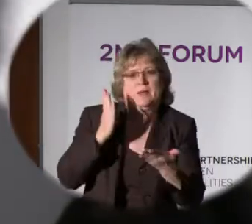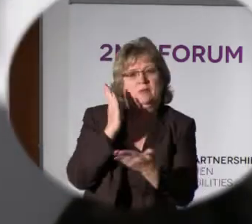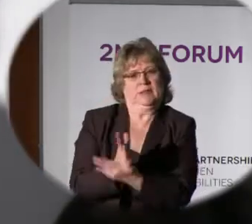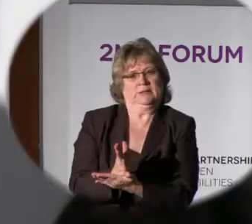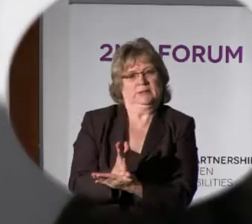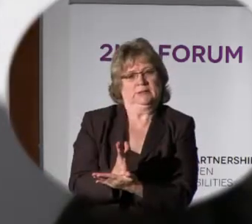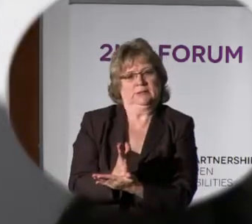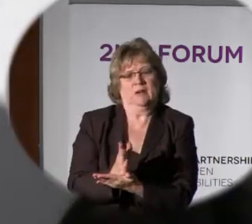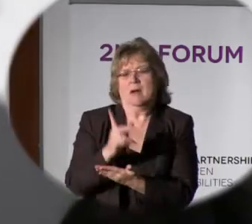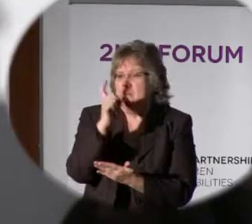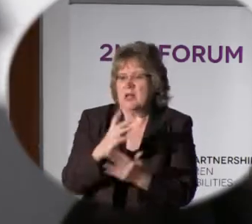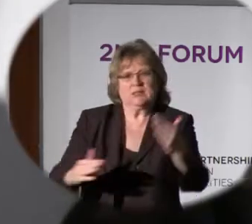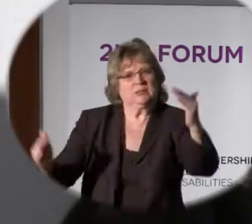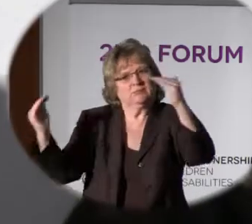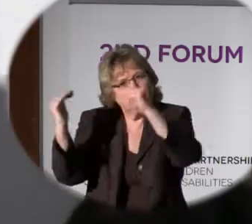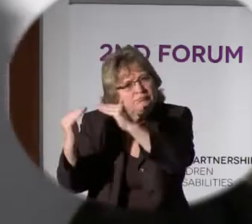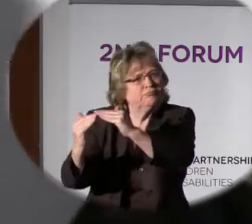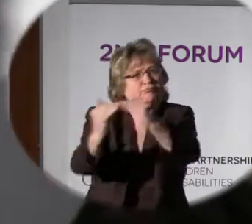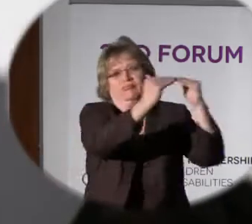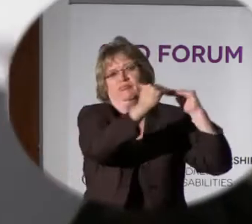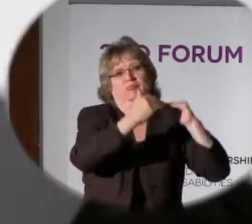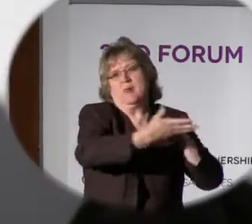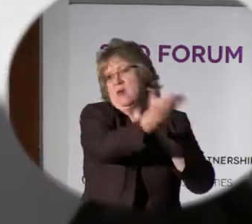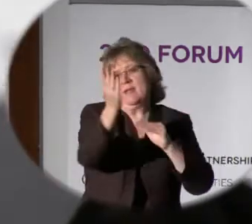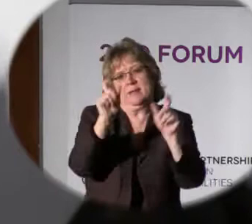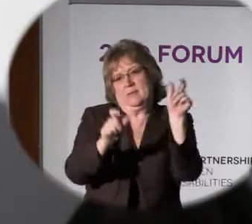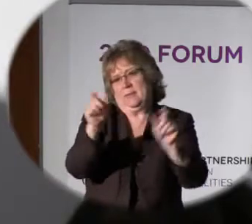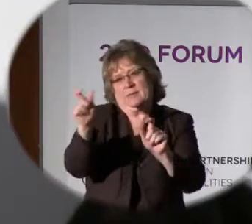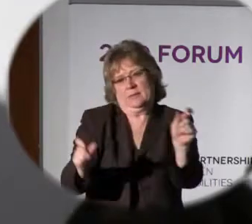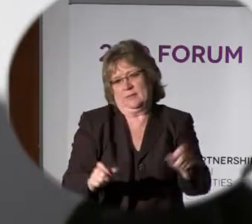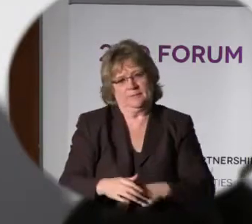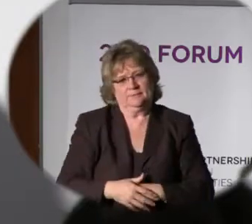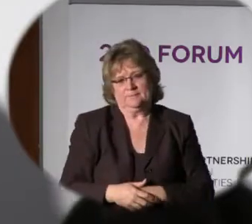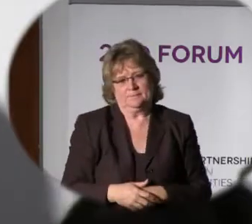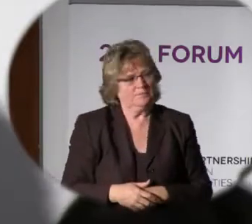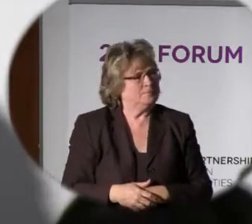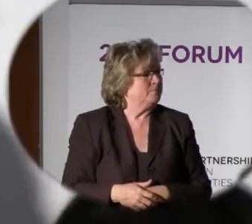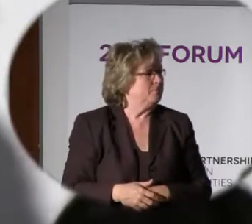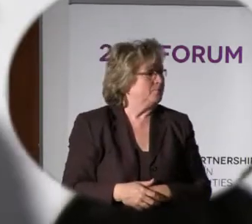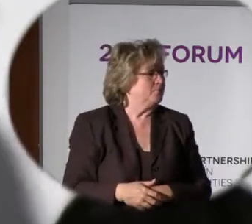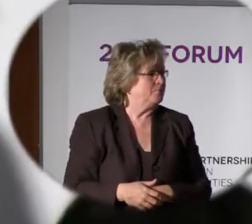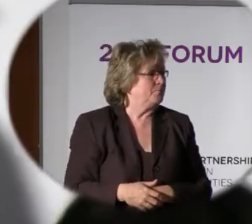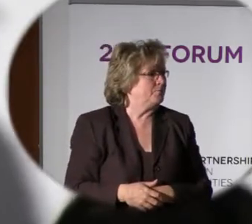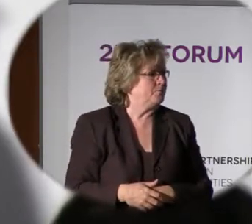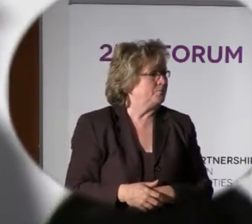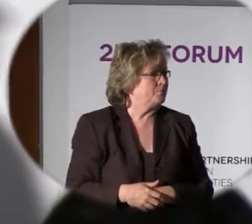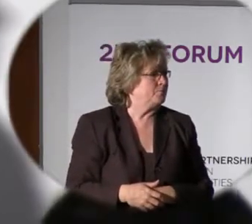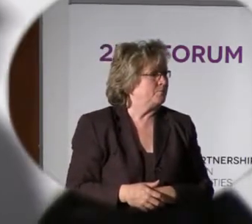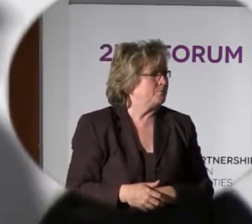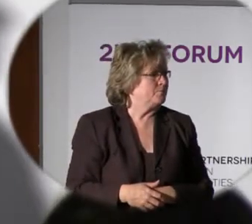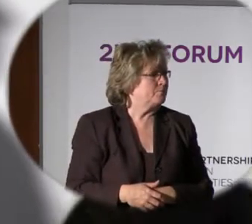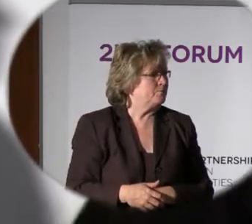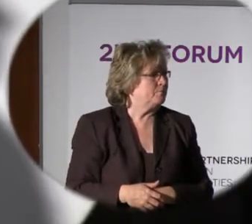equal basis with others. Let me just finish with